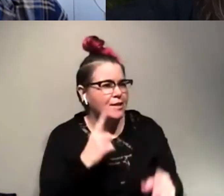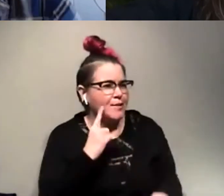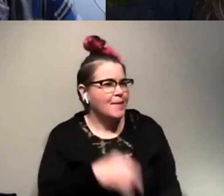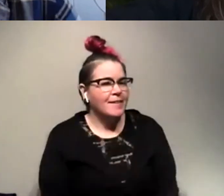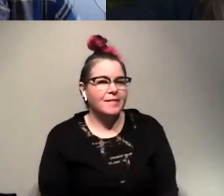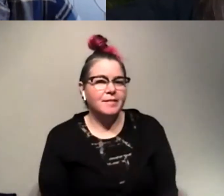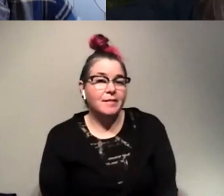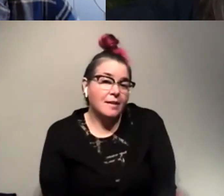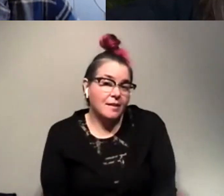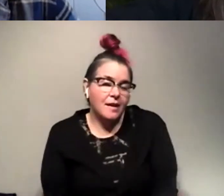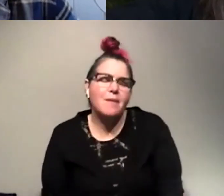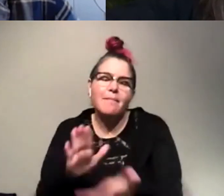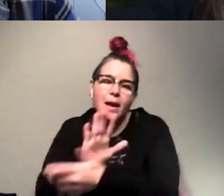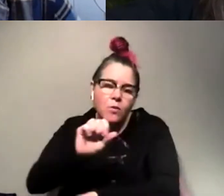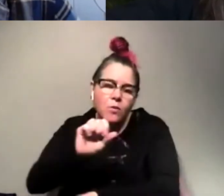hear. There's paperwork and